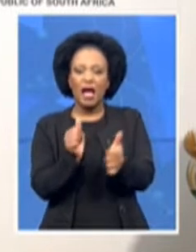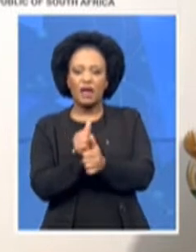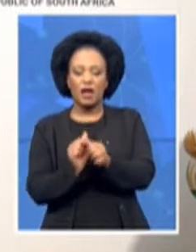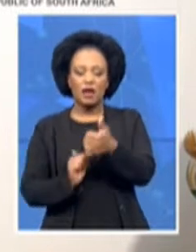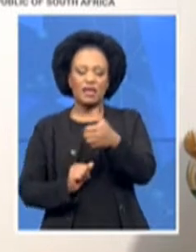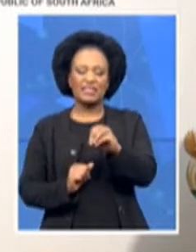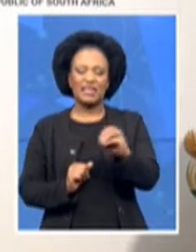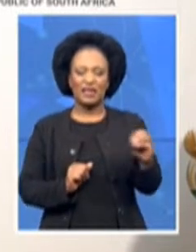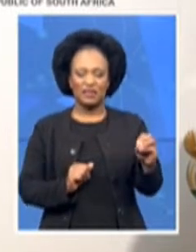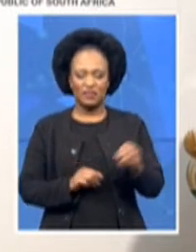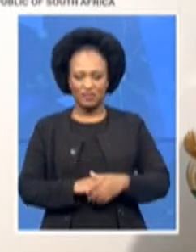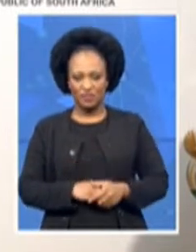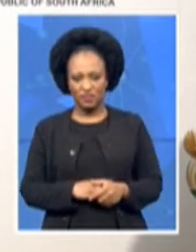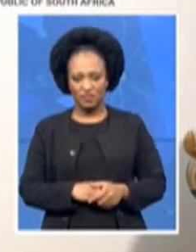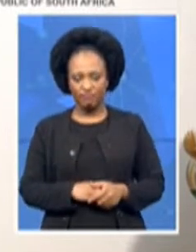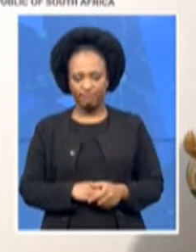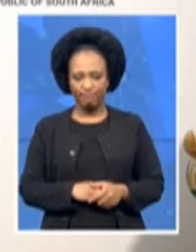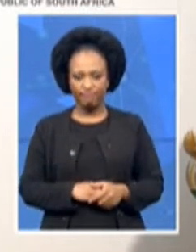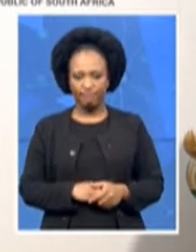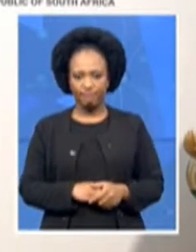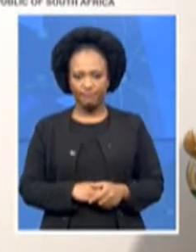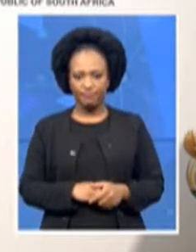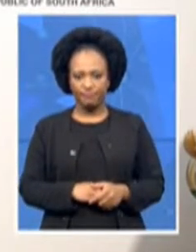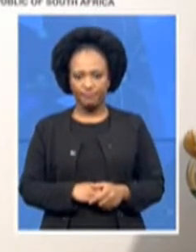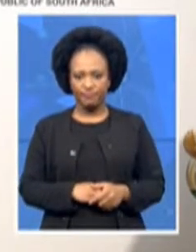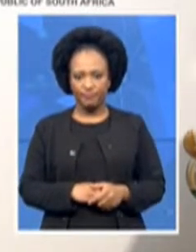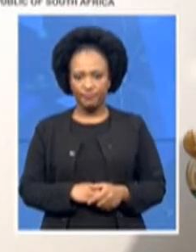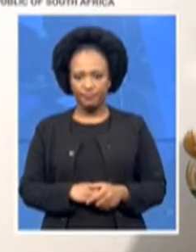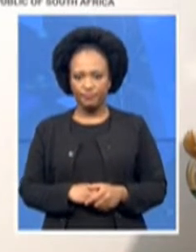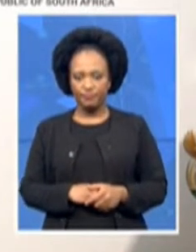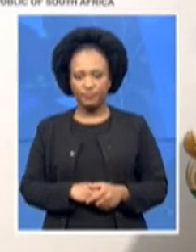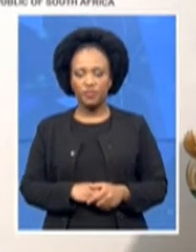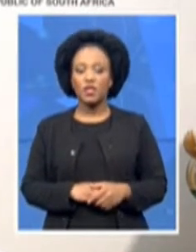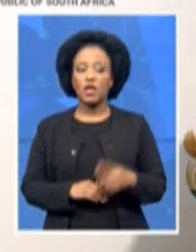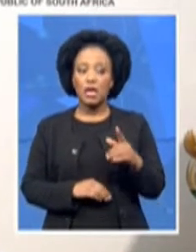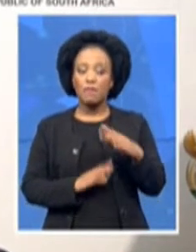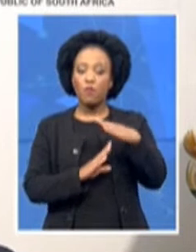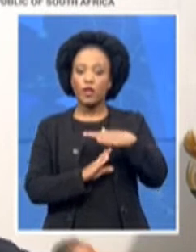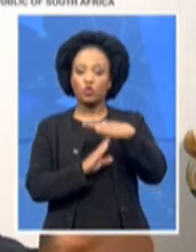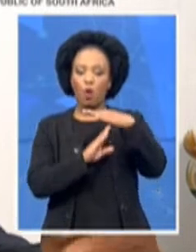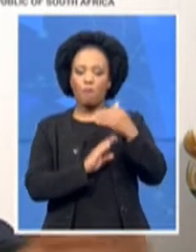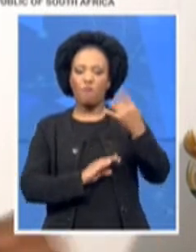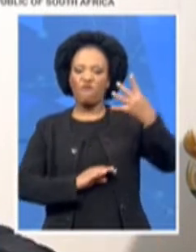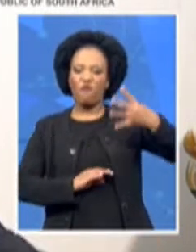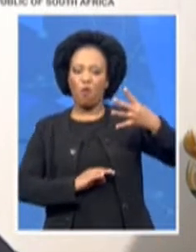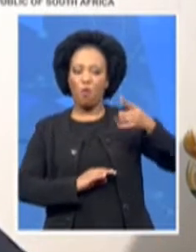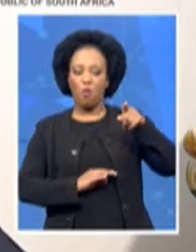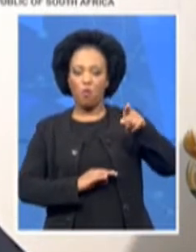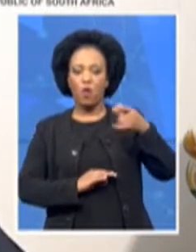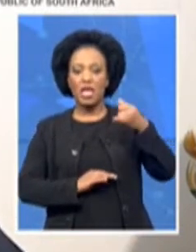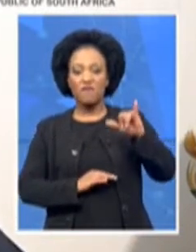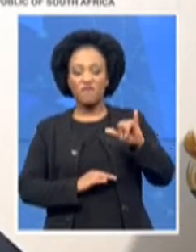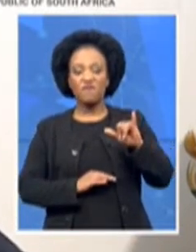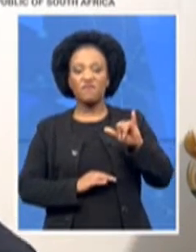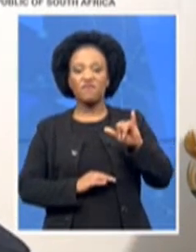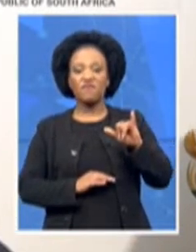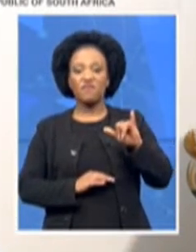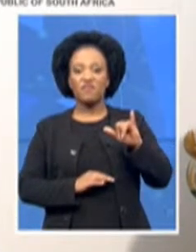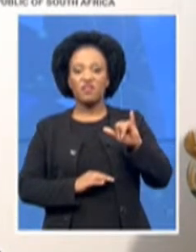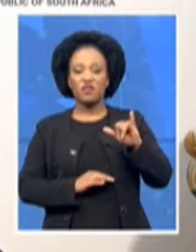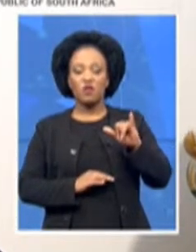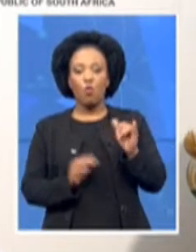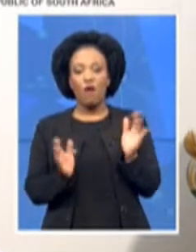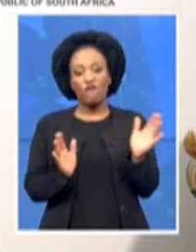which is that's why you are in the top four. Mm. If it was a football league, you'd be called the top four